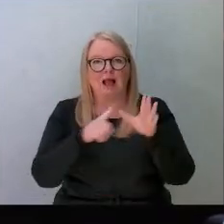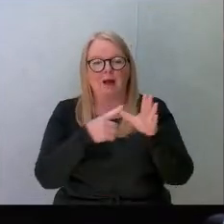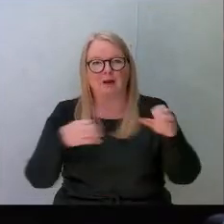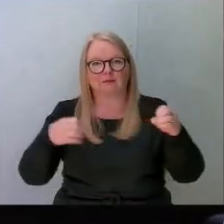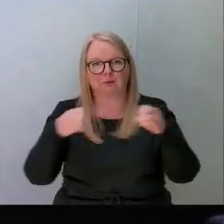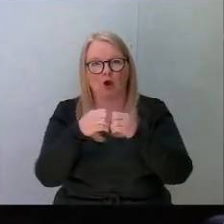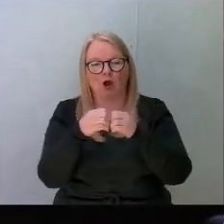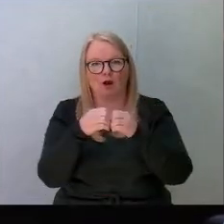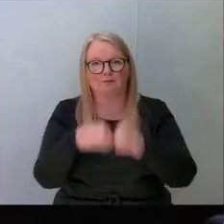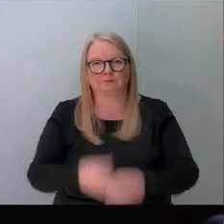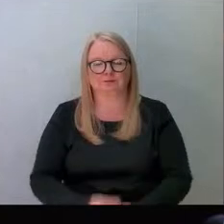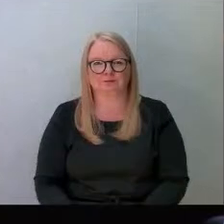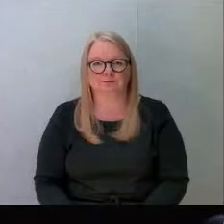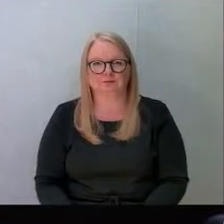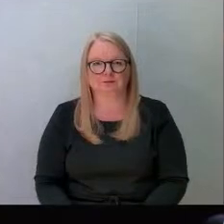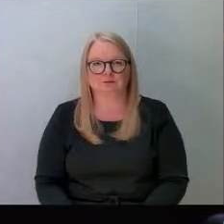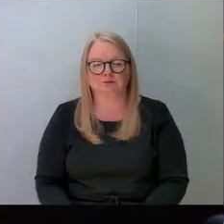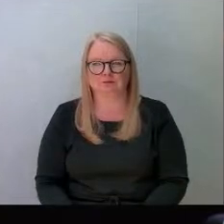Bakar.